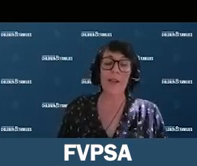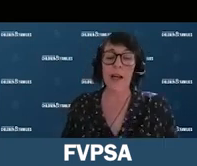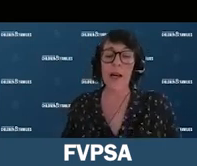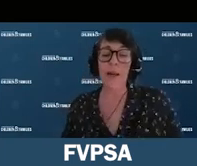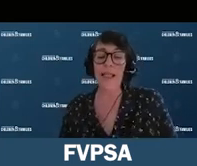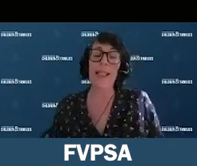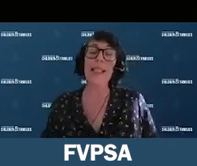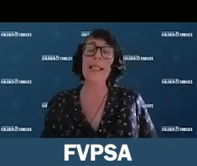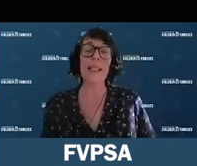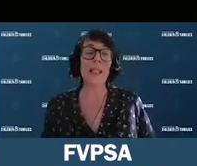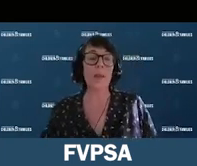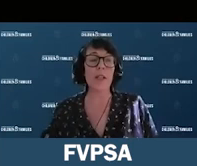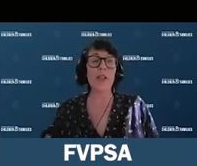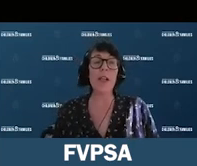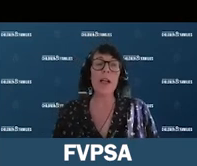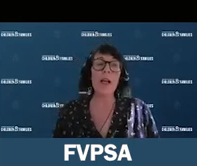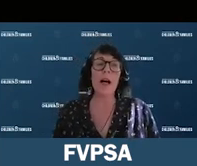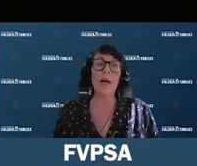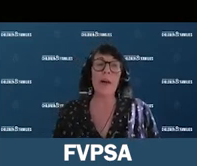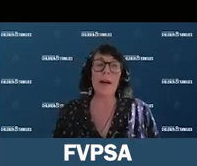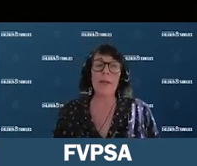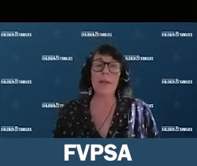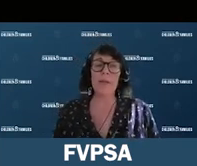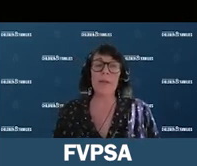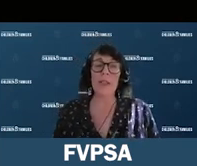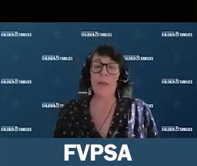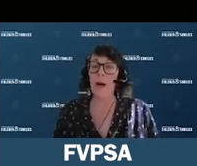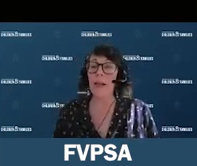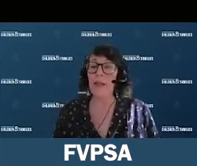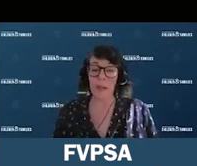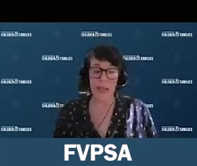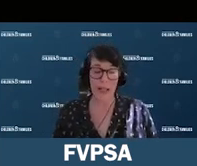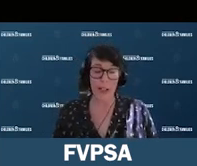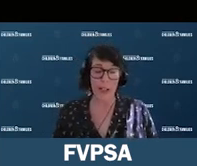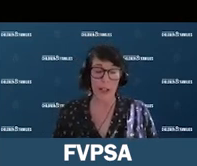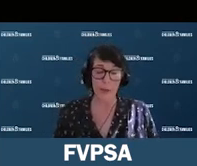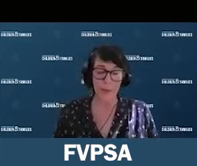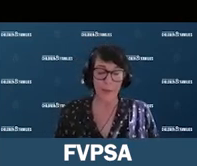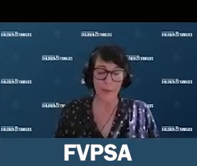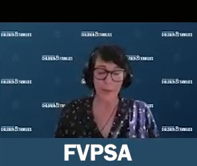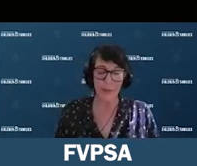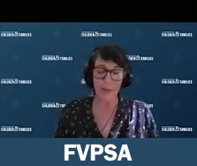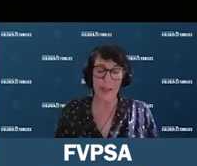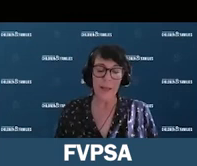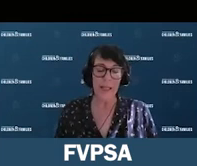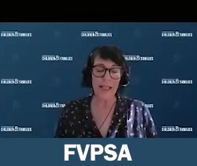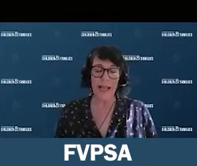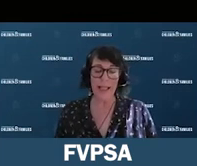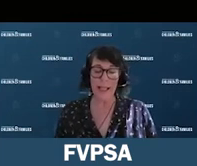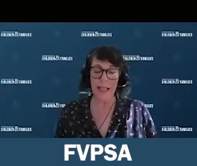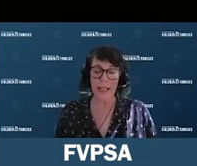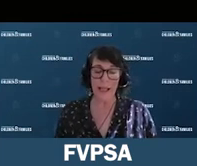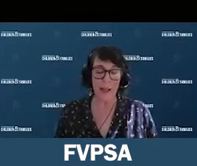other instances in which prior approval is required pertain to you. Some of